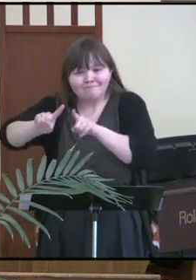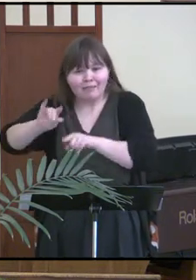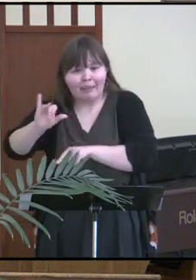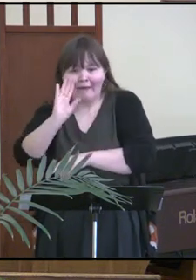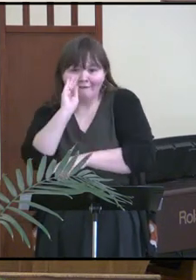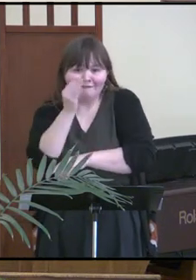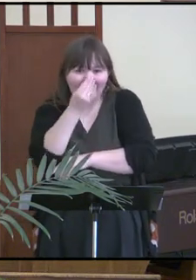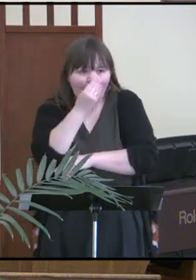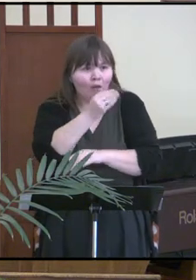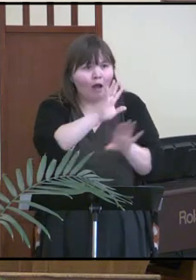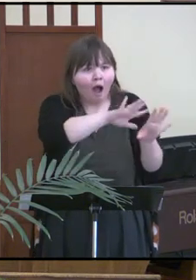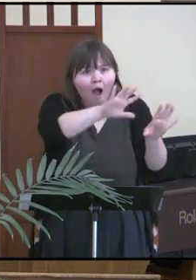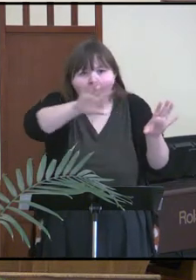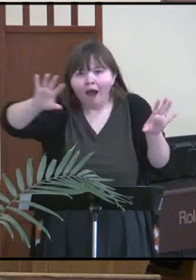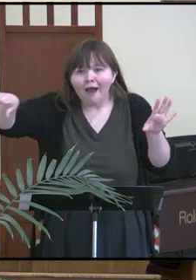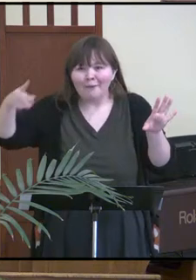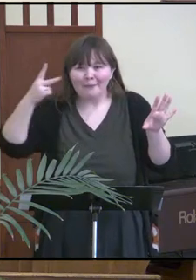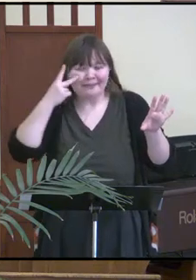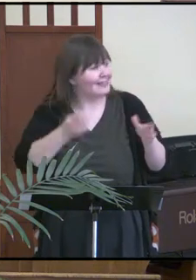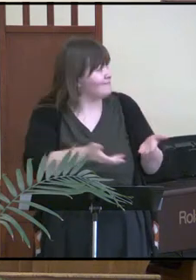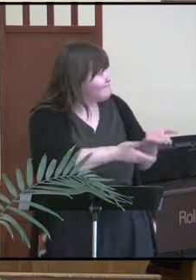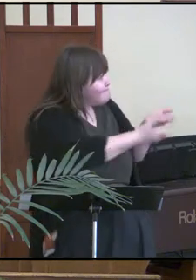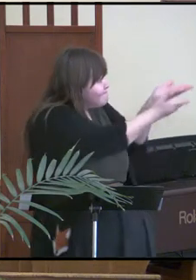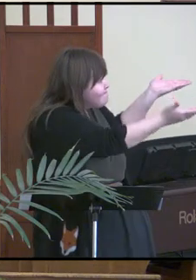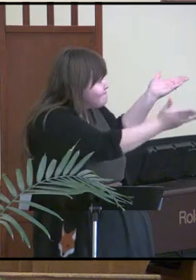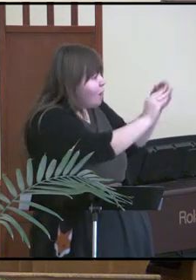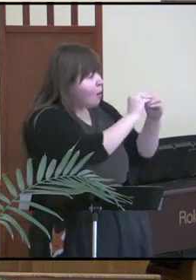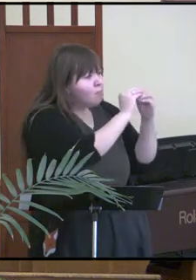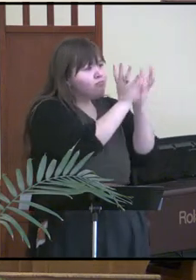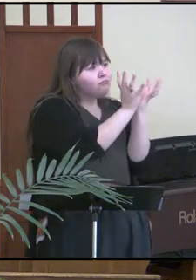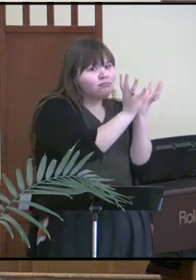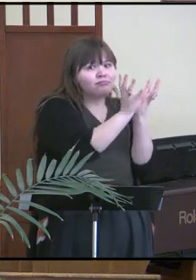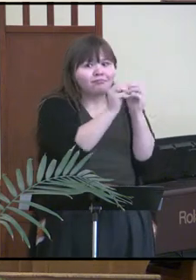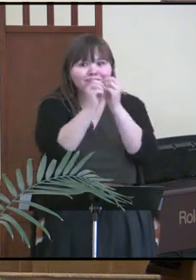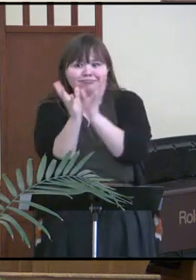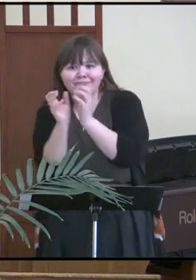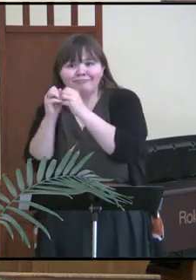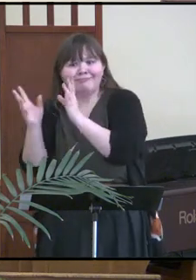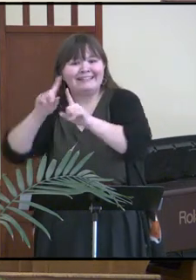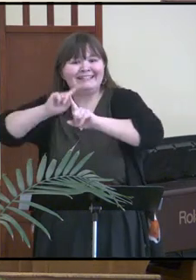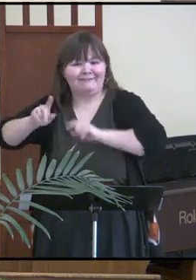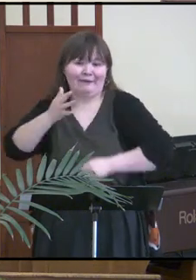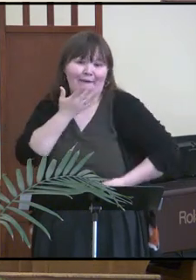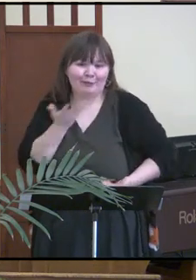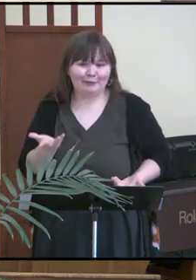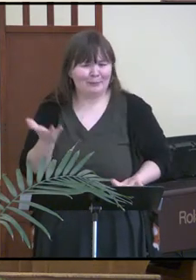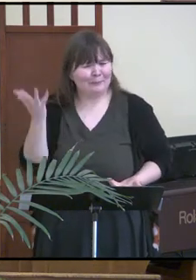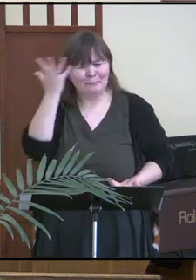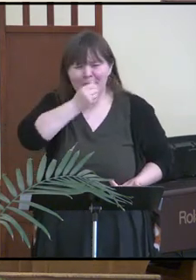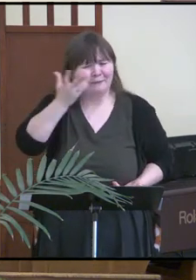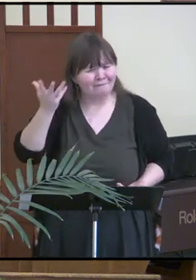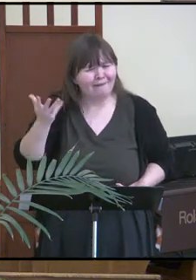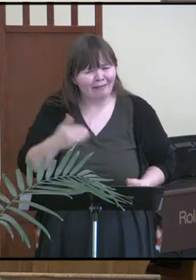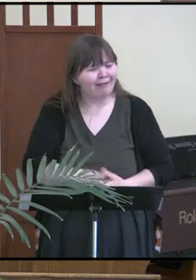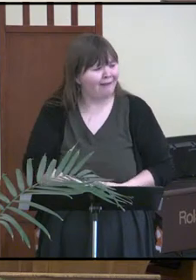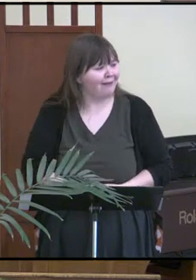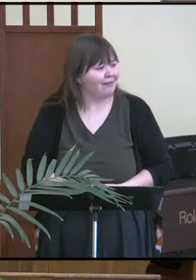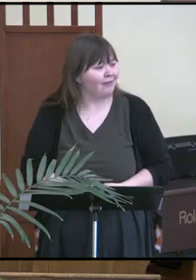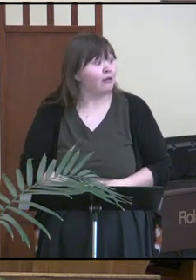here, they're all blooming in different colors. Aren't they beautiful? Yeah.